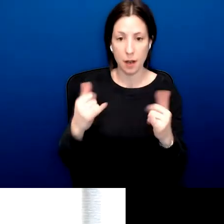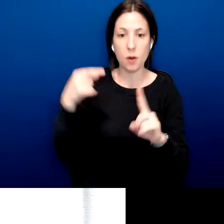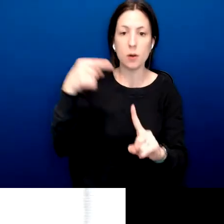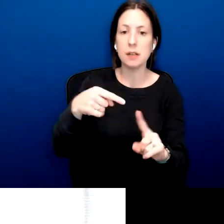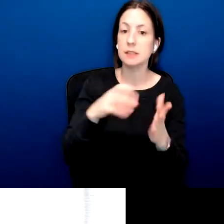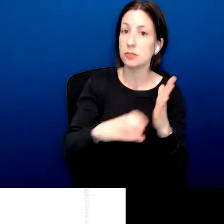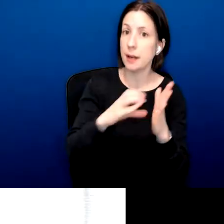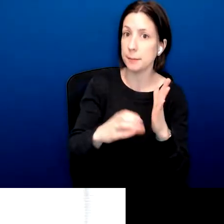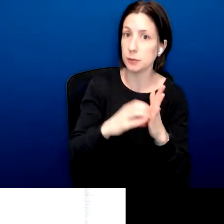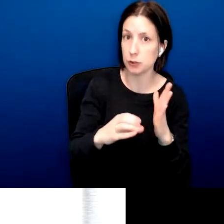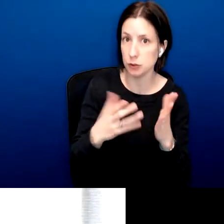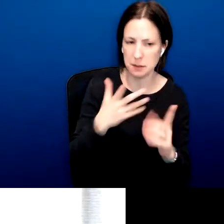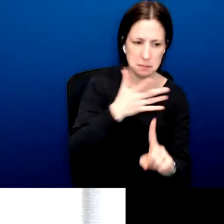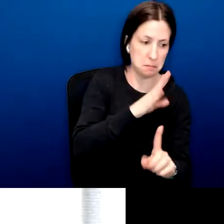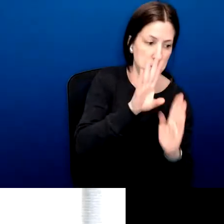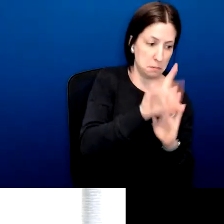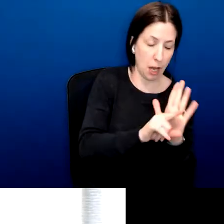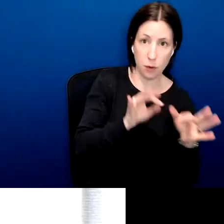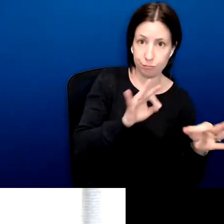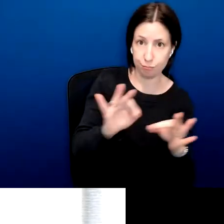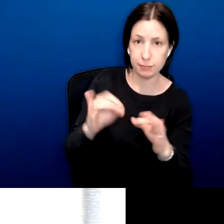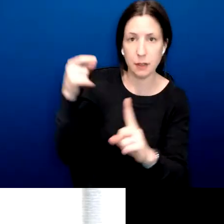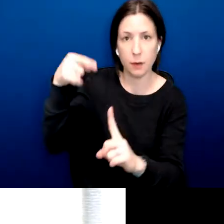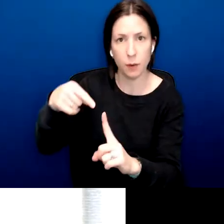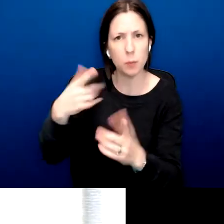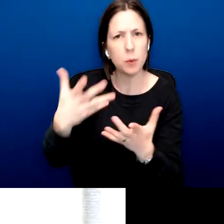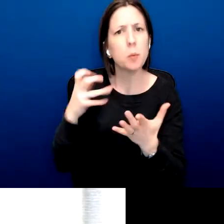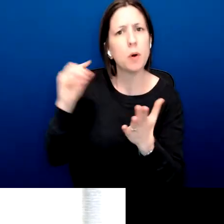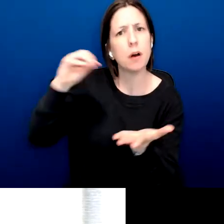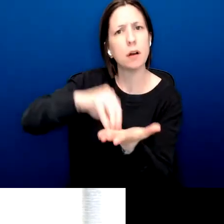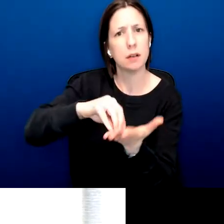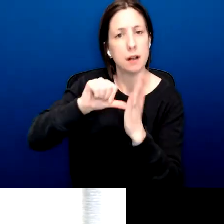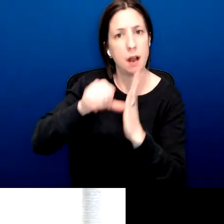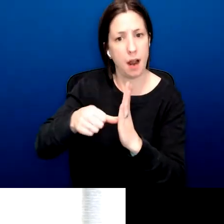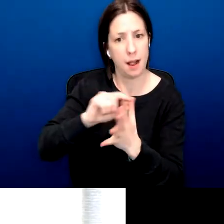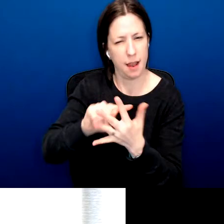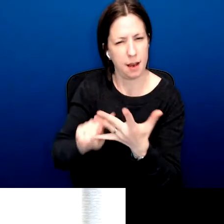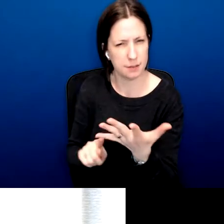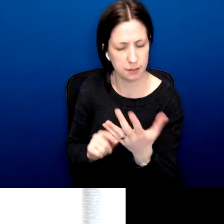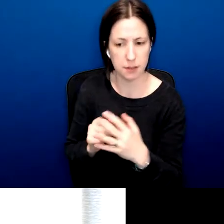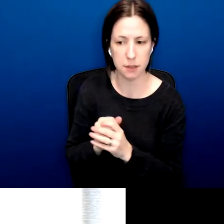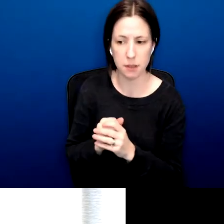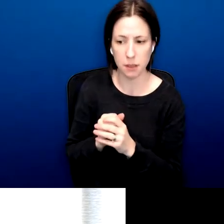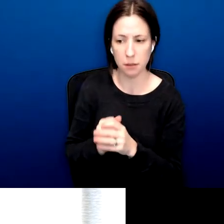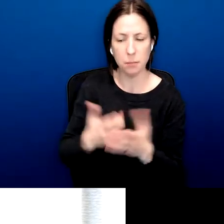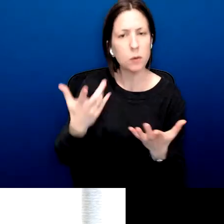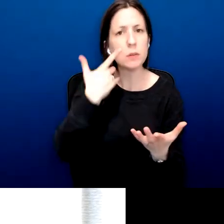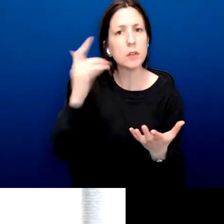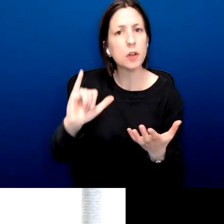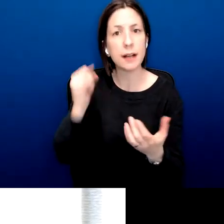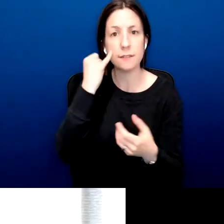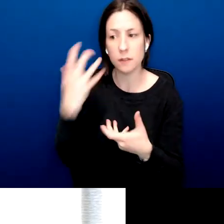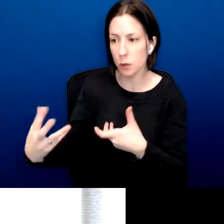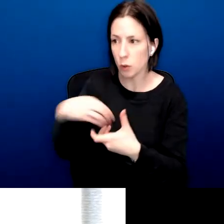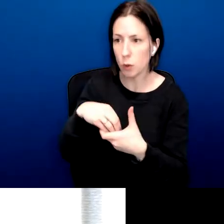specifically, and some of the things that, you know, we really wanted to highlight, but really in regards to what it looks like to include things